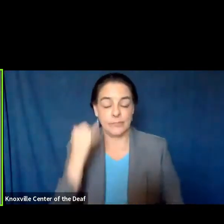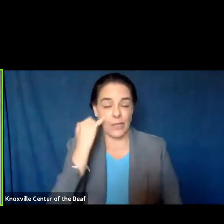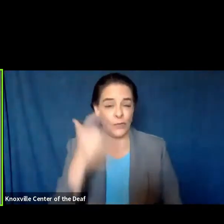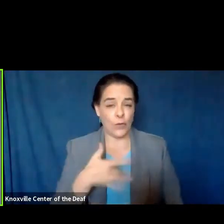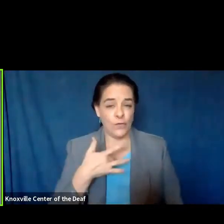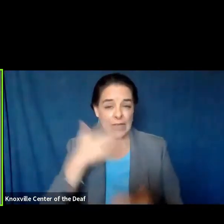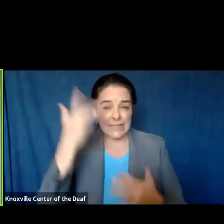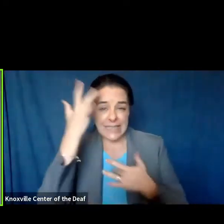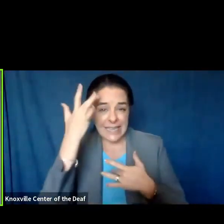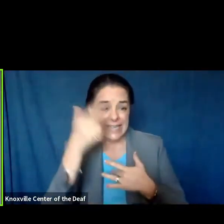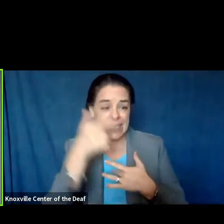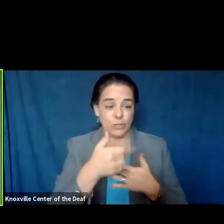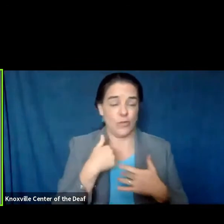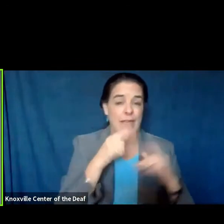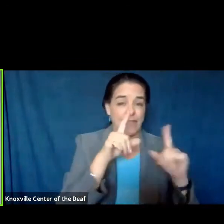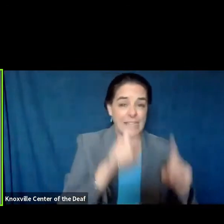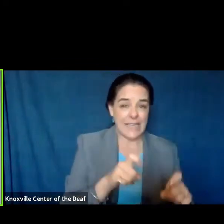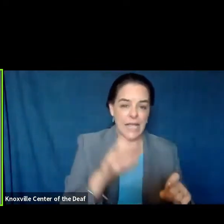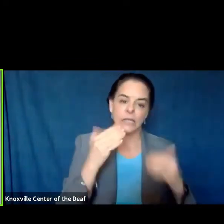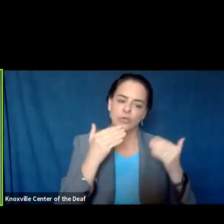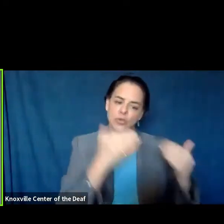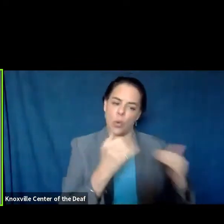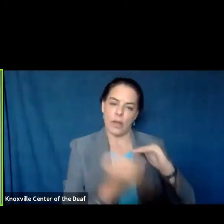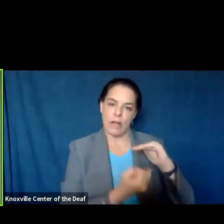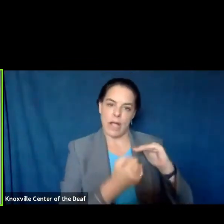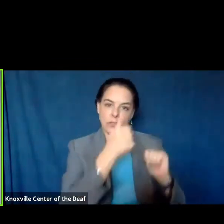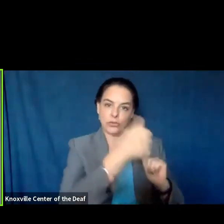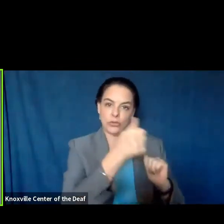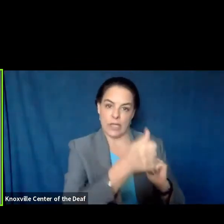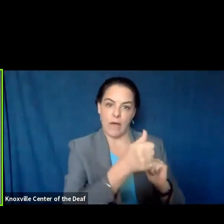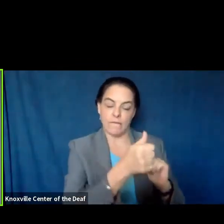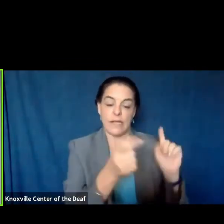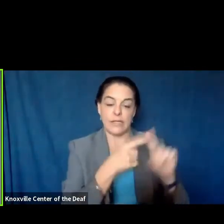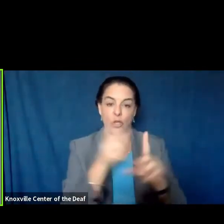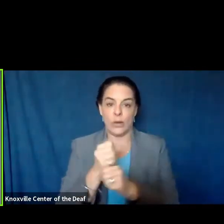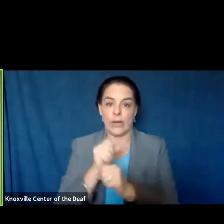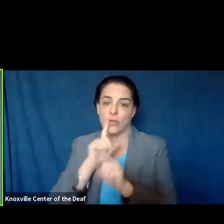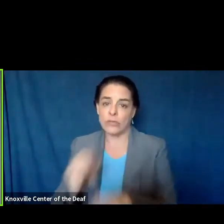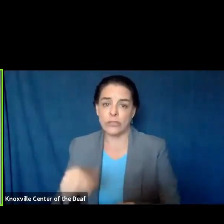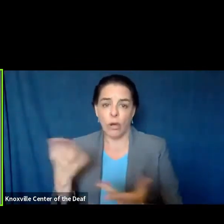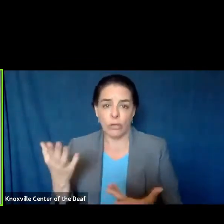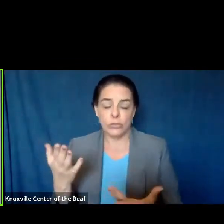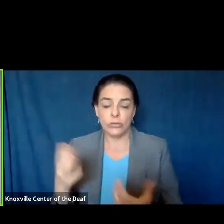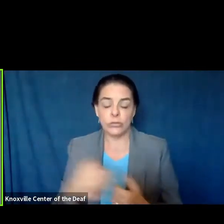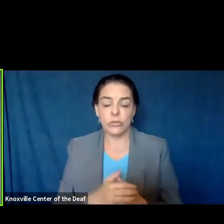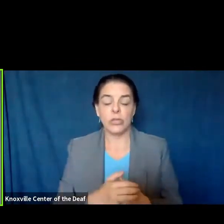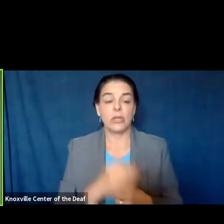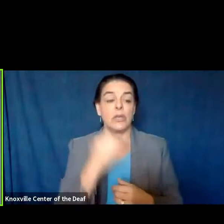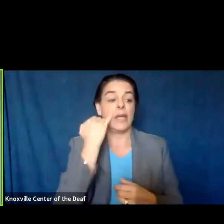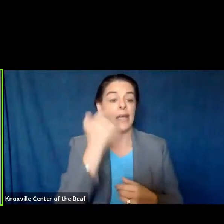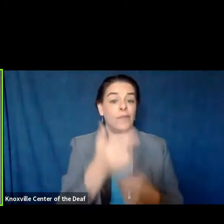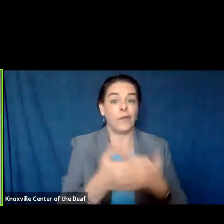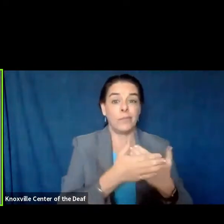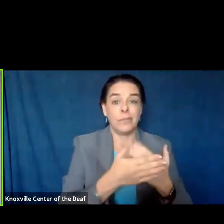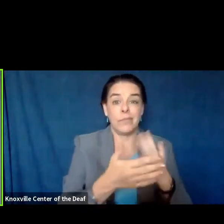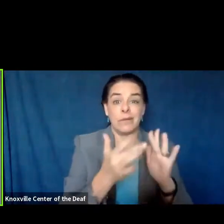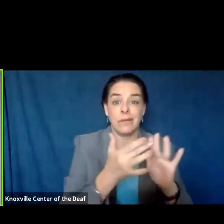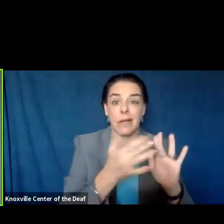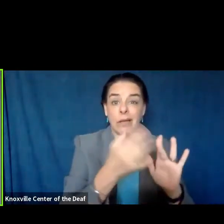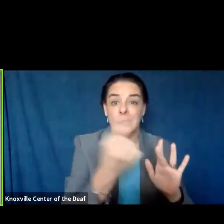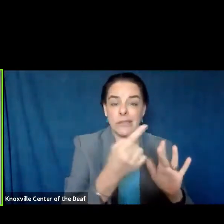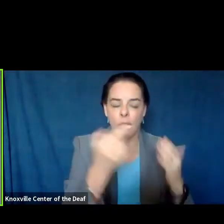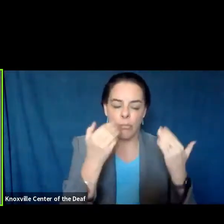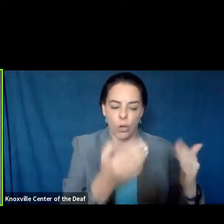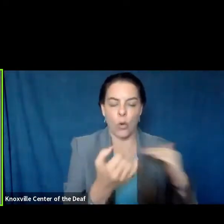and you've gotten tested, go ahead and isolate or quarantine yourself. And then if you're a contact, go ahead. If you've been told you're a close contact